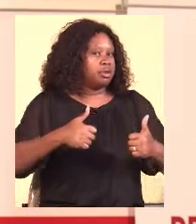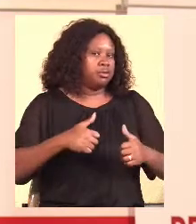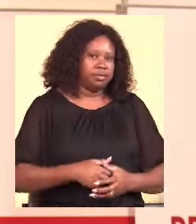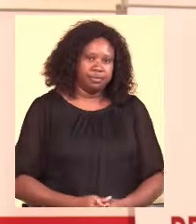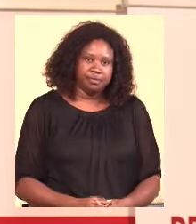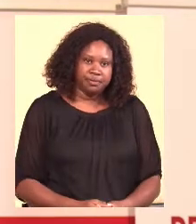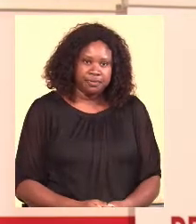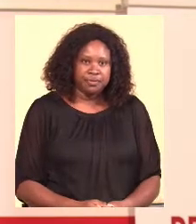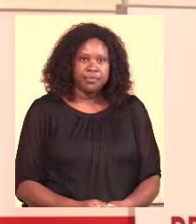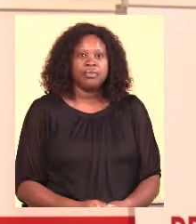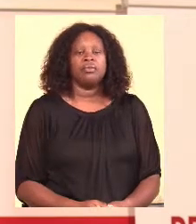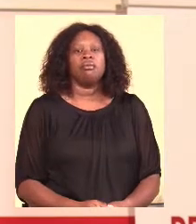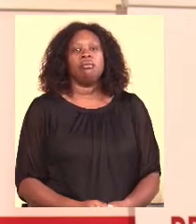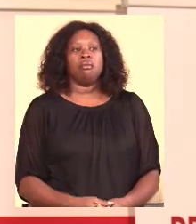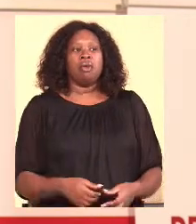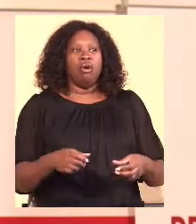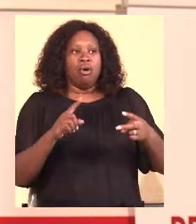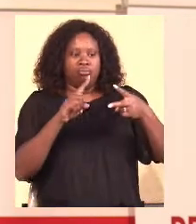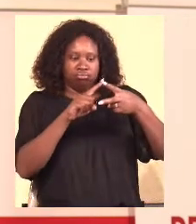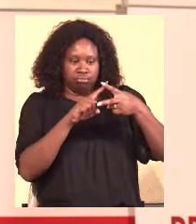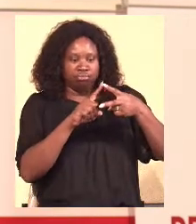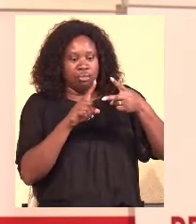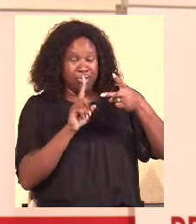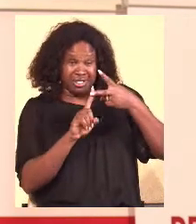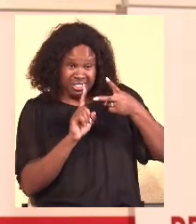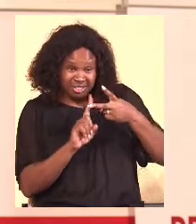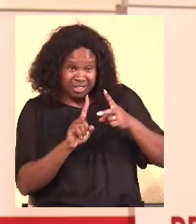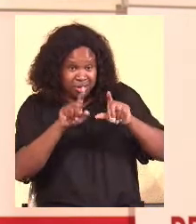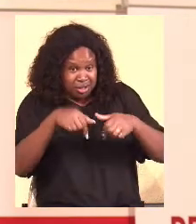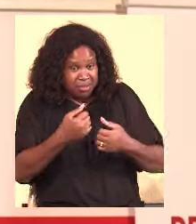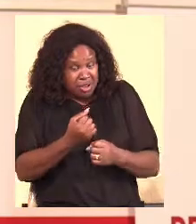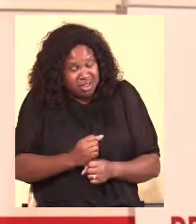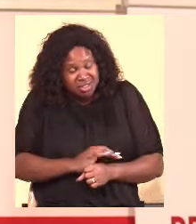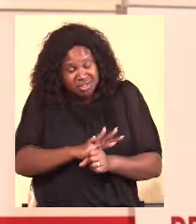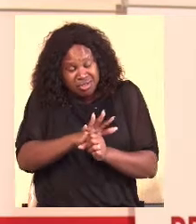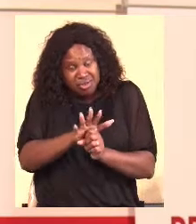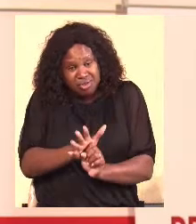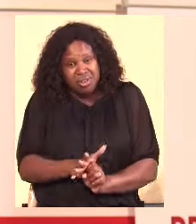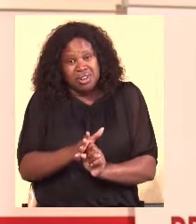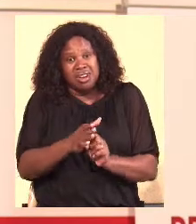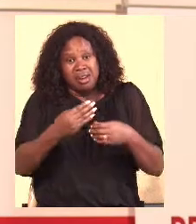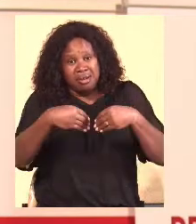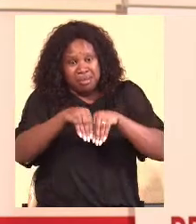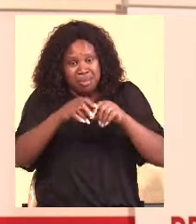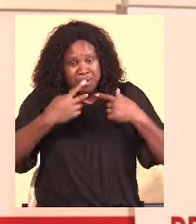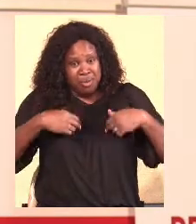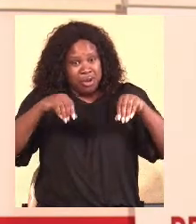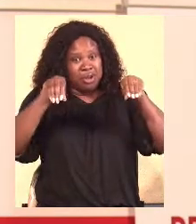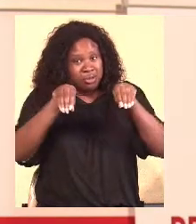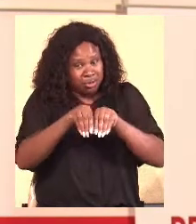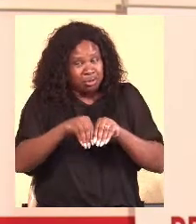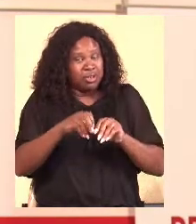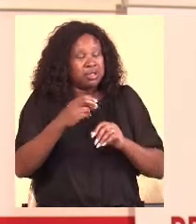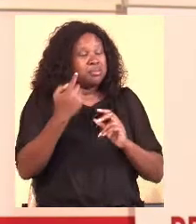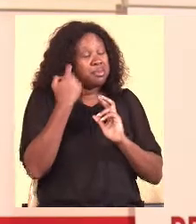The second thing that the coronavirus compelled us to do as a ministry responsible